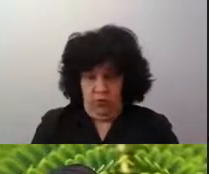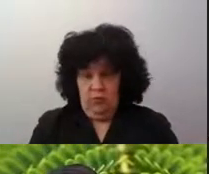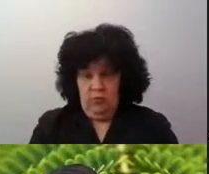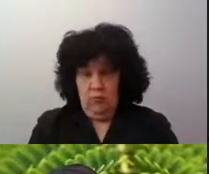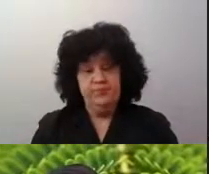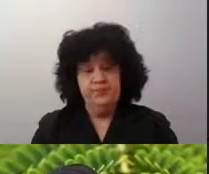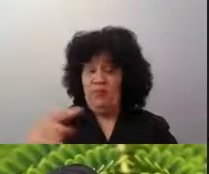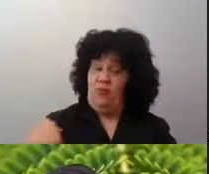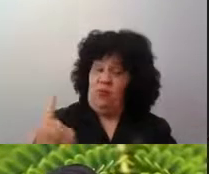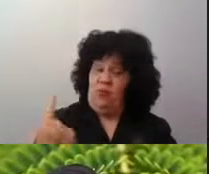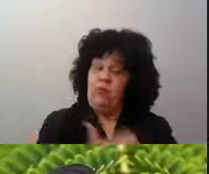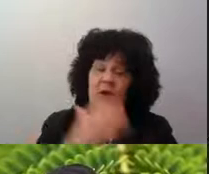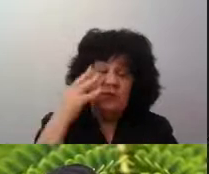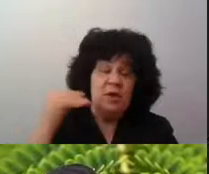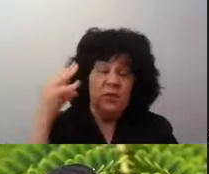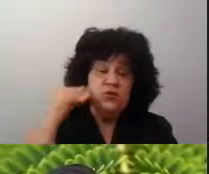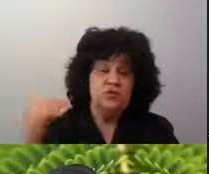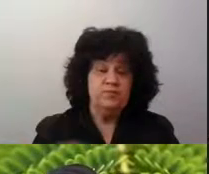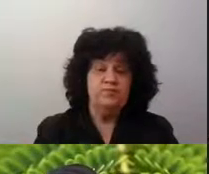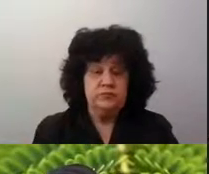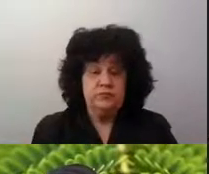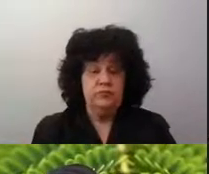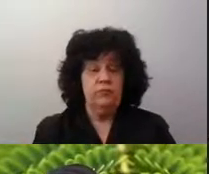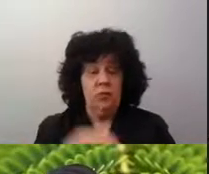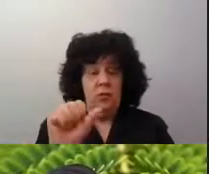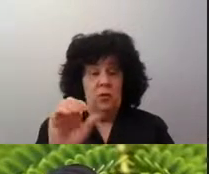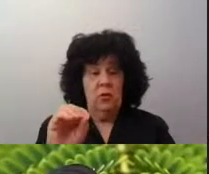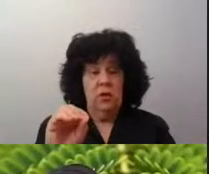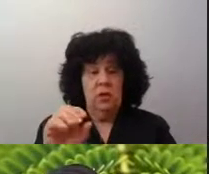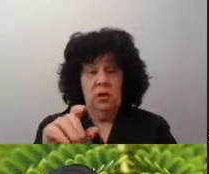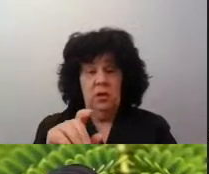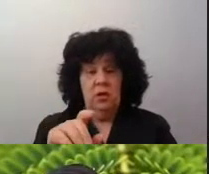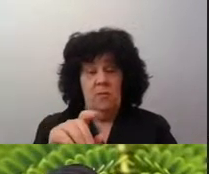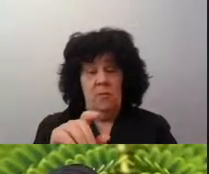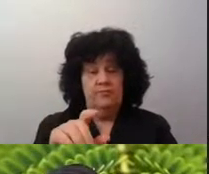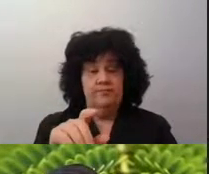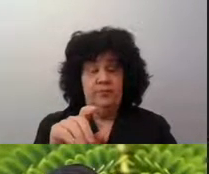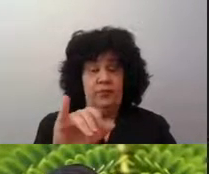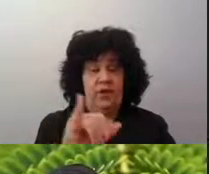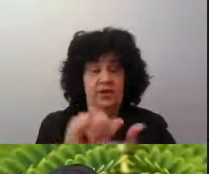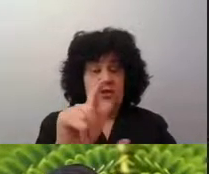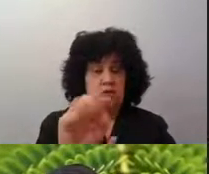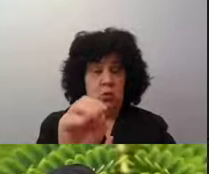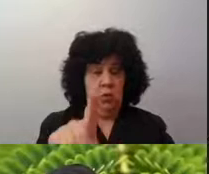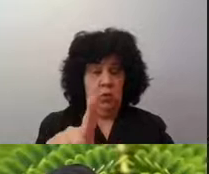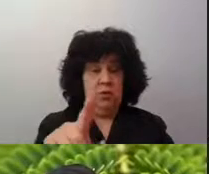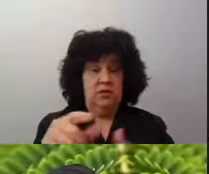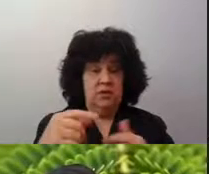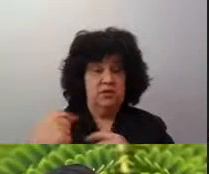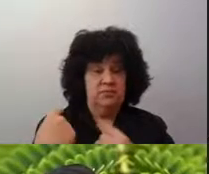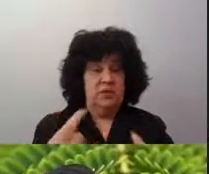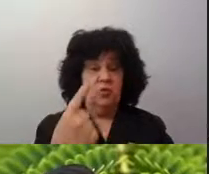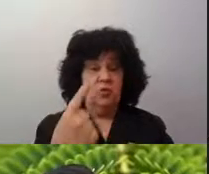experience, but then again, so the tool, the SF tool, the Green Procurement Compilation has been, I think, one of the